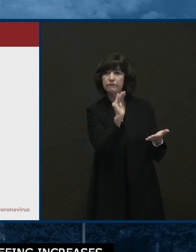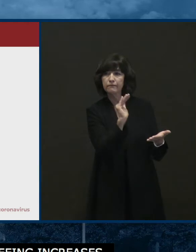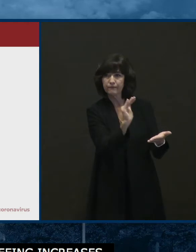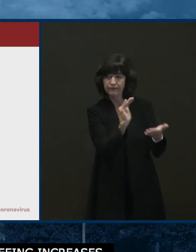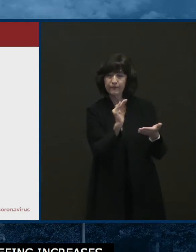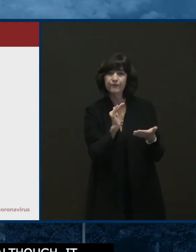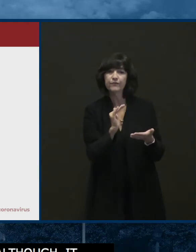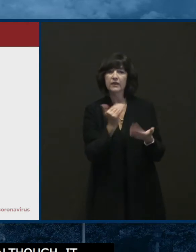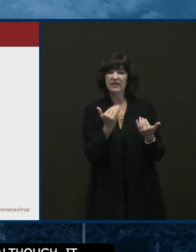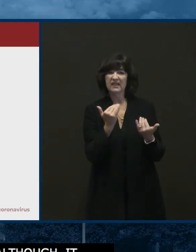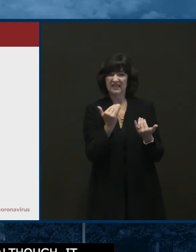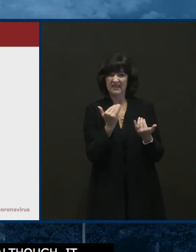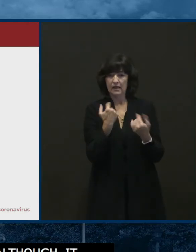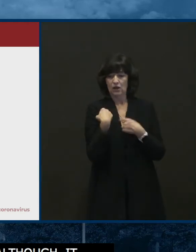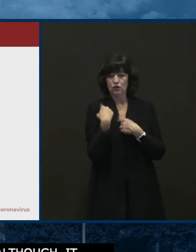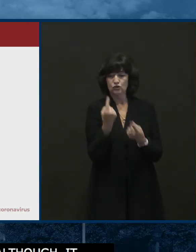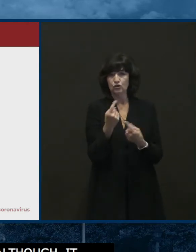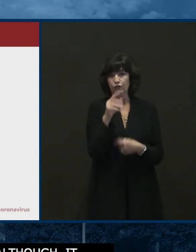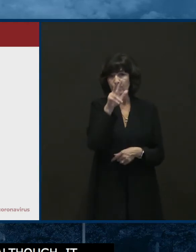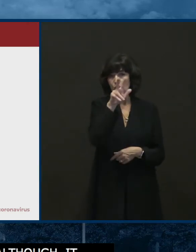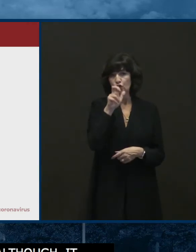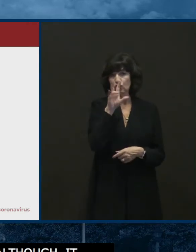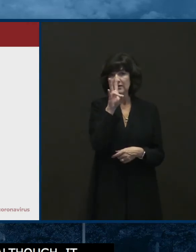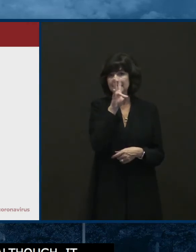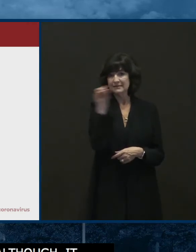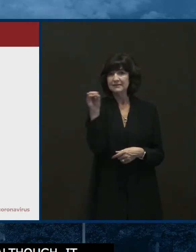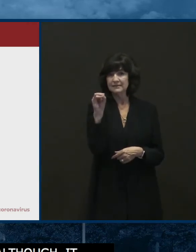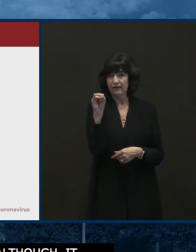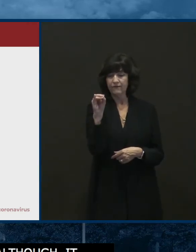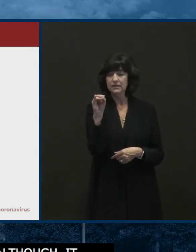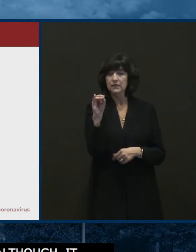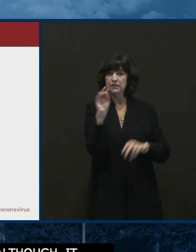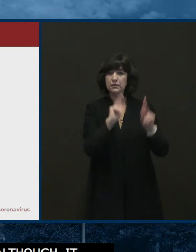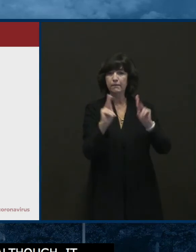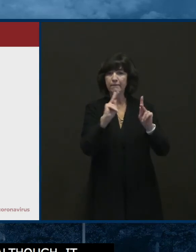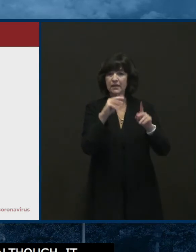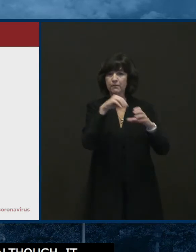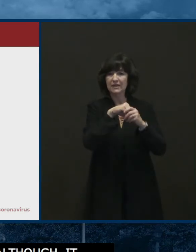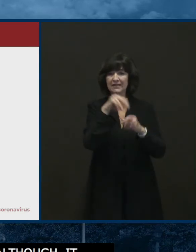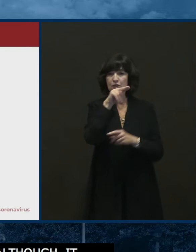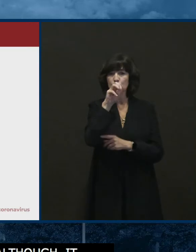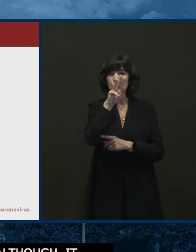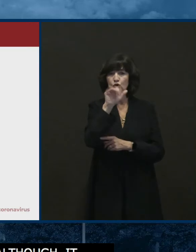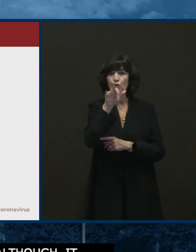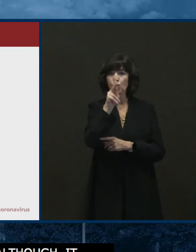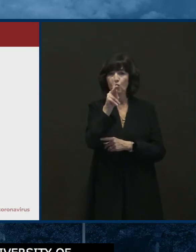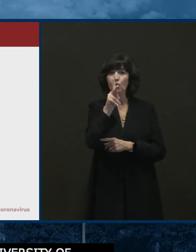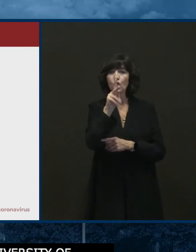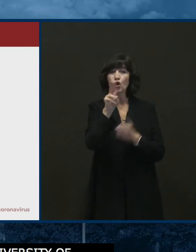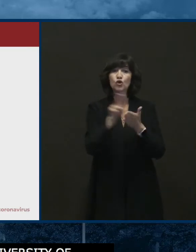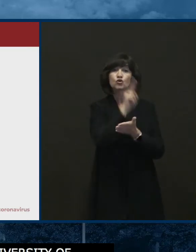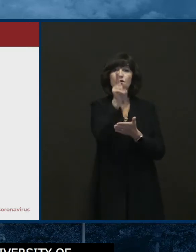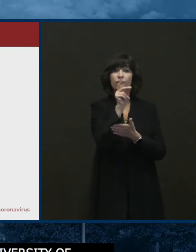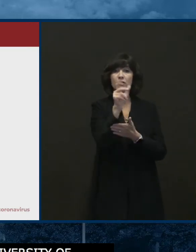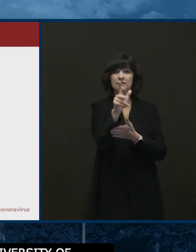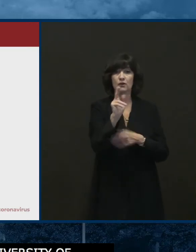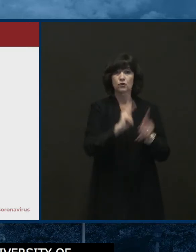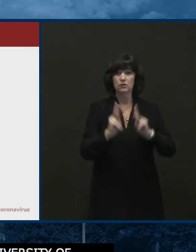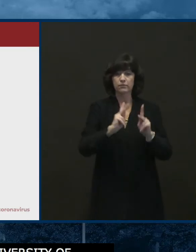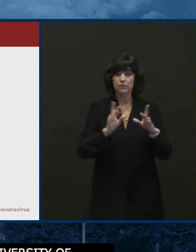to 370 University of Delaware cases. And so a lot of the numbers in